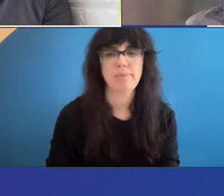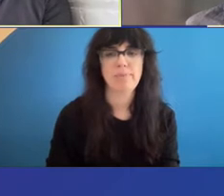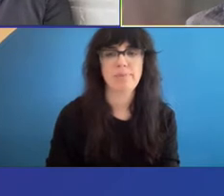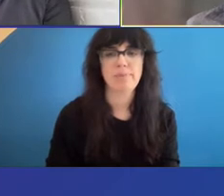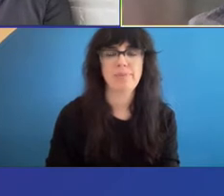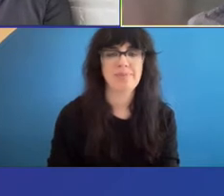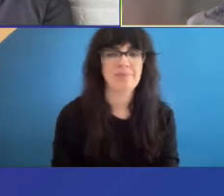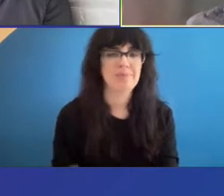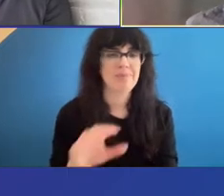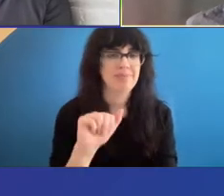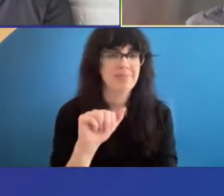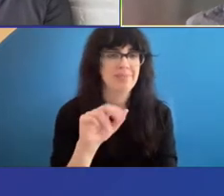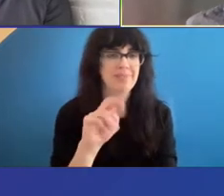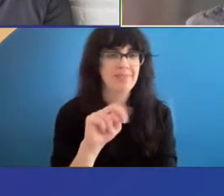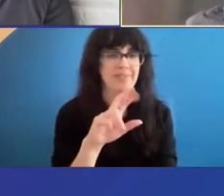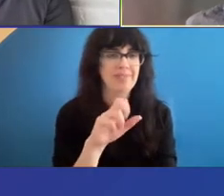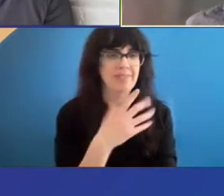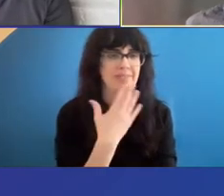Thank you.